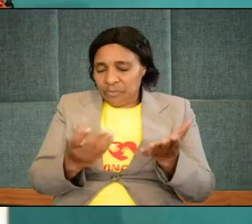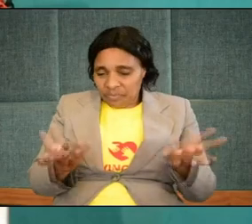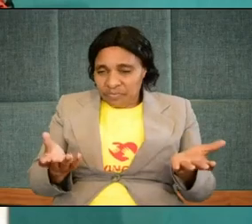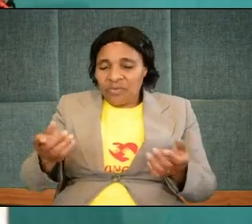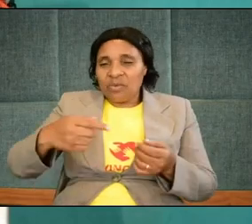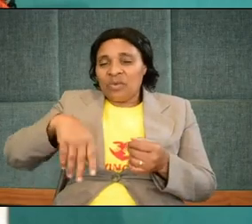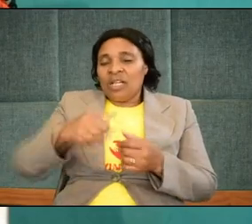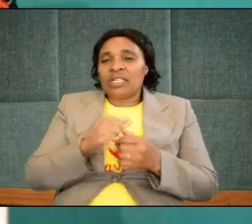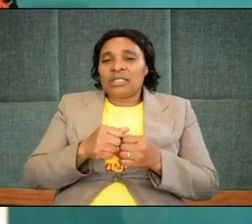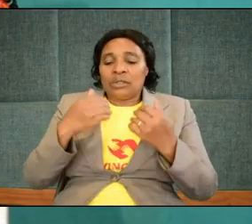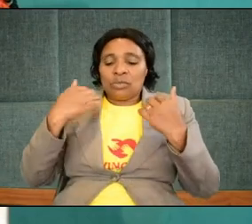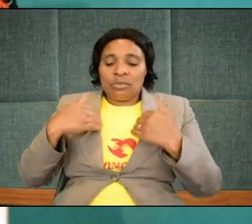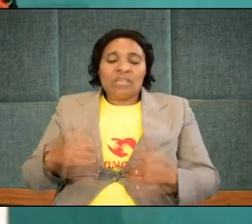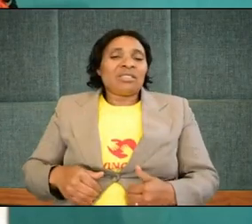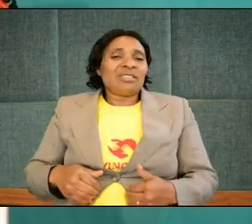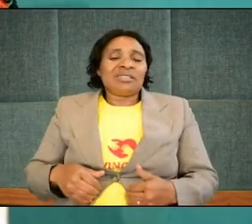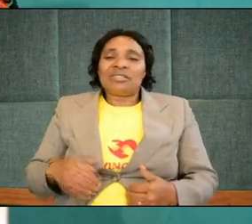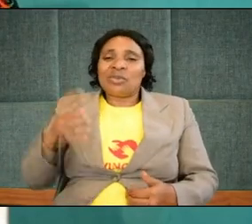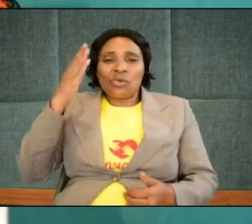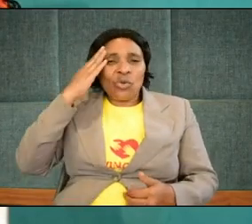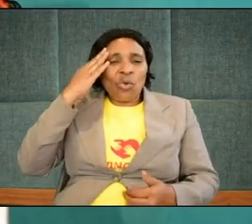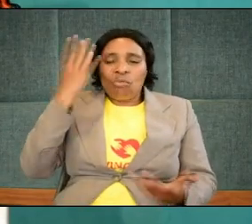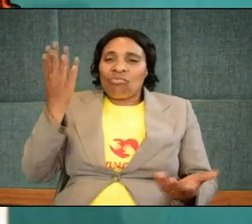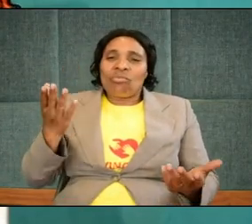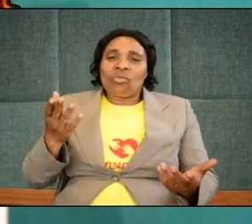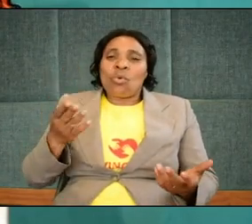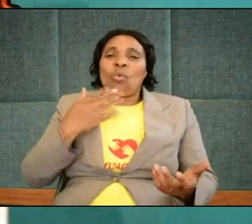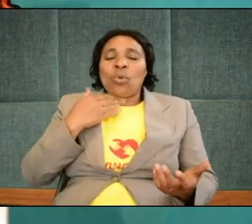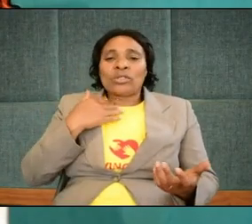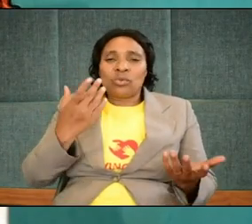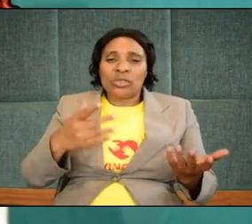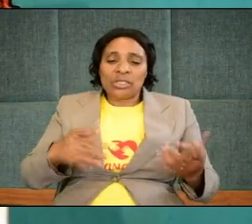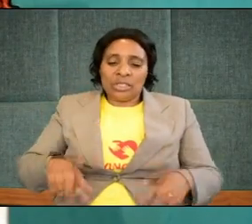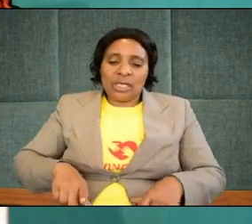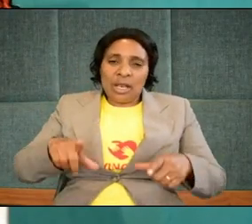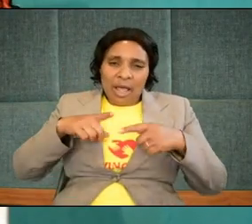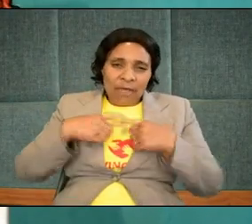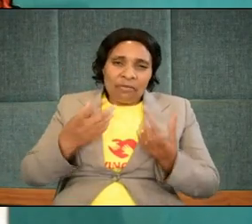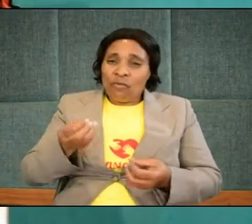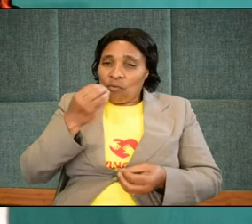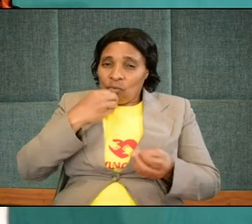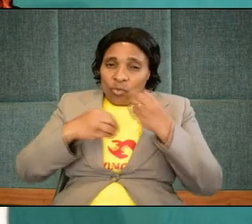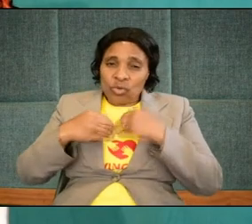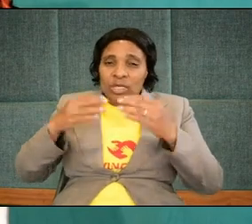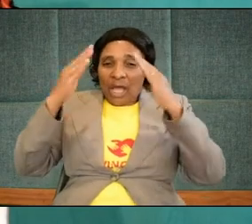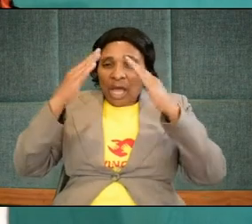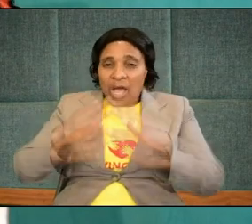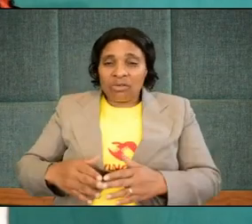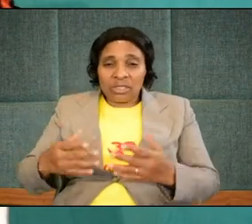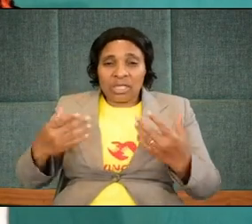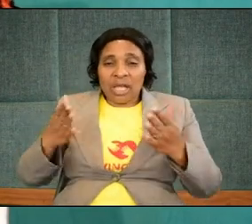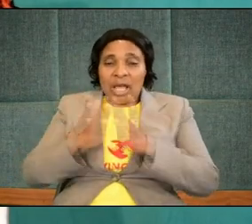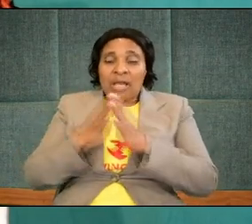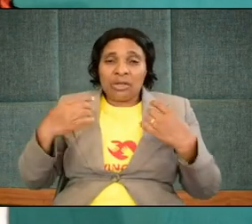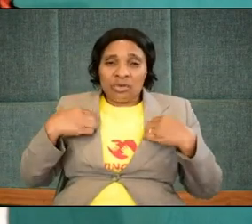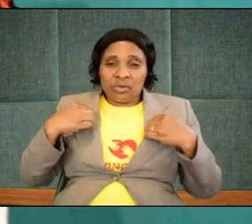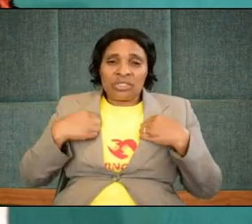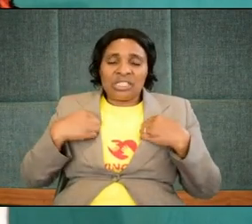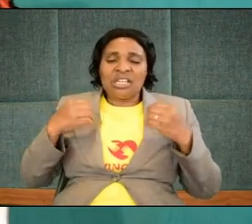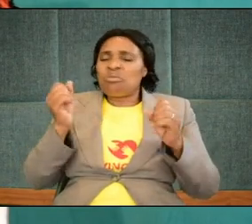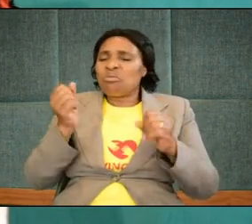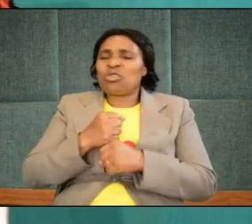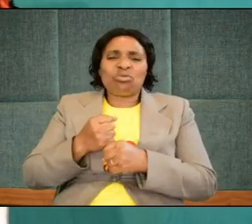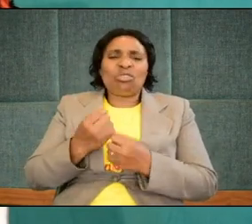us humans, we know what we need to survive is food, shelter, and clothing. Mm-hmm. So he cannot deny us of that. Or he knows